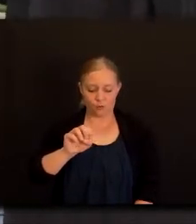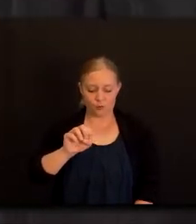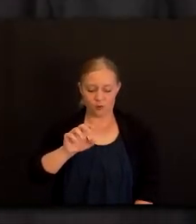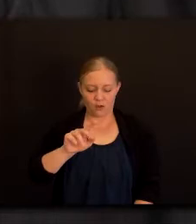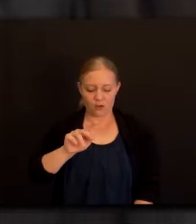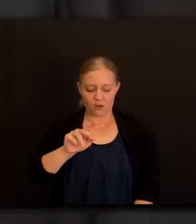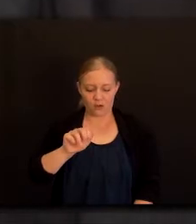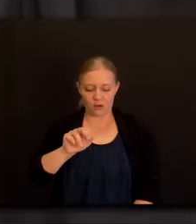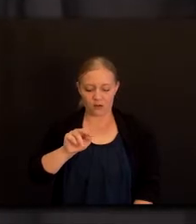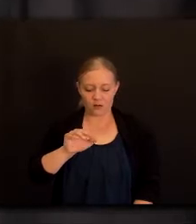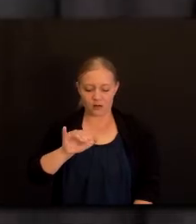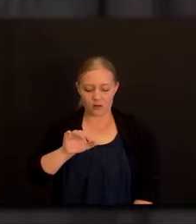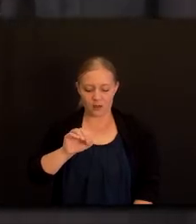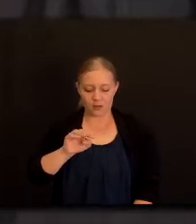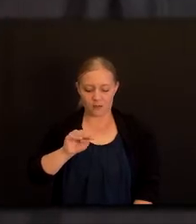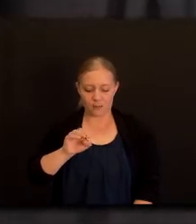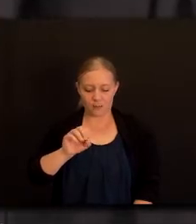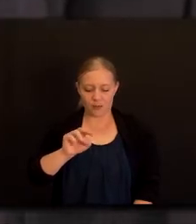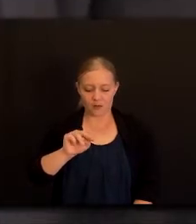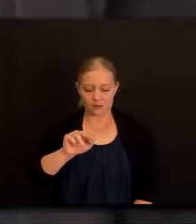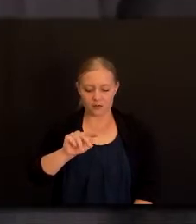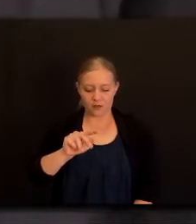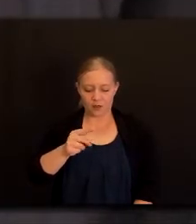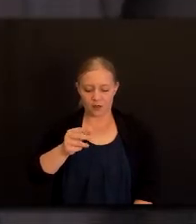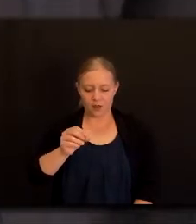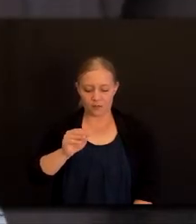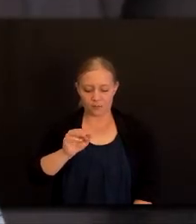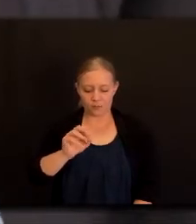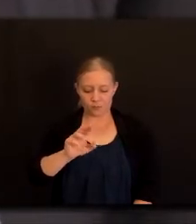Kanye Raymond Montgomery.